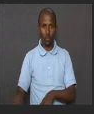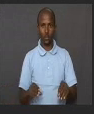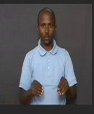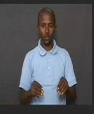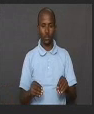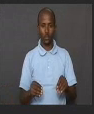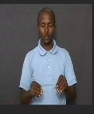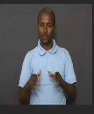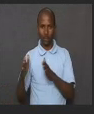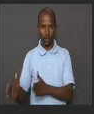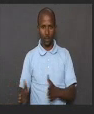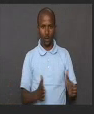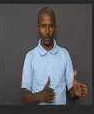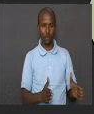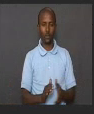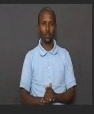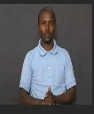Students, let's get ready.